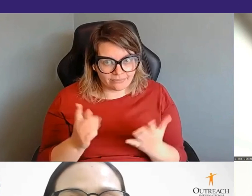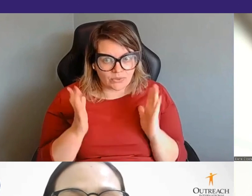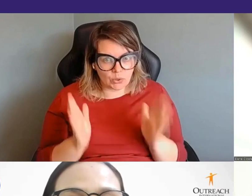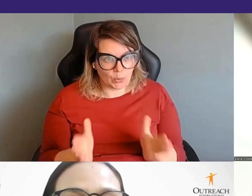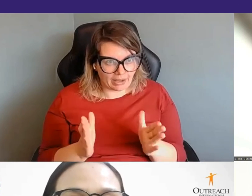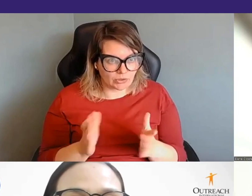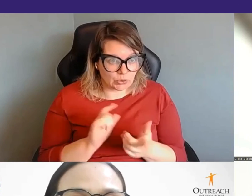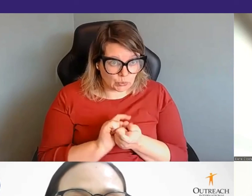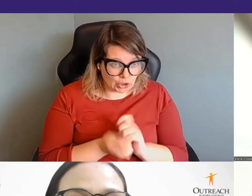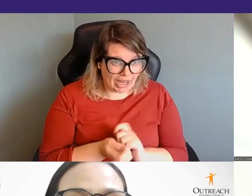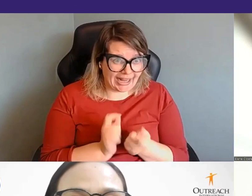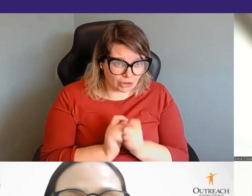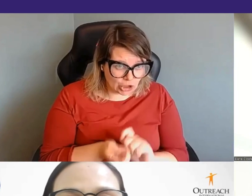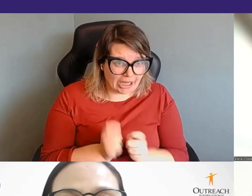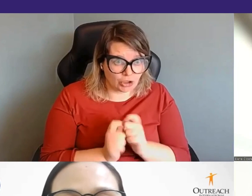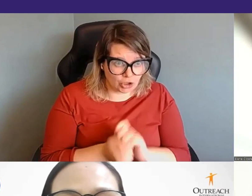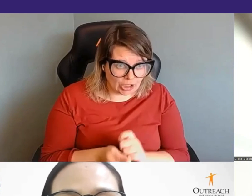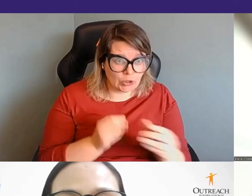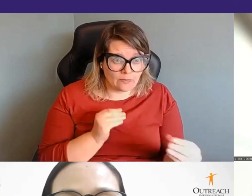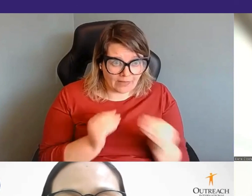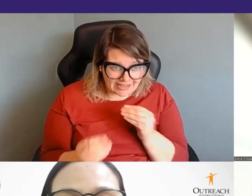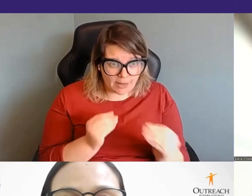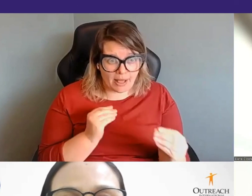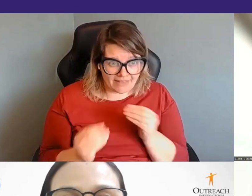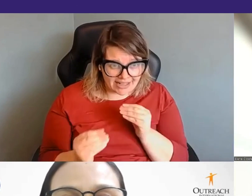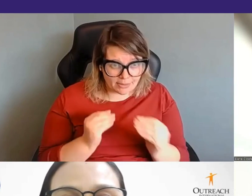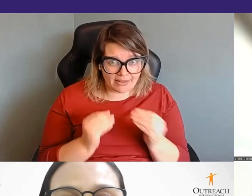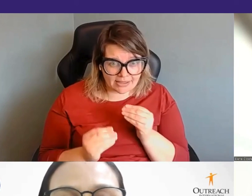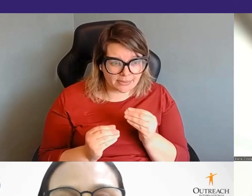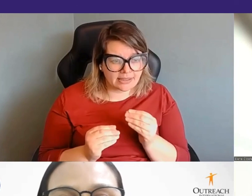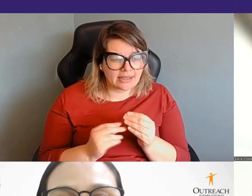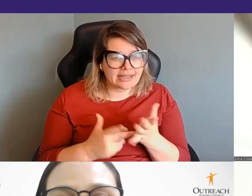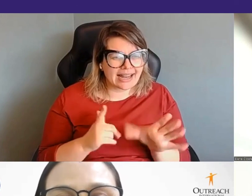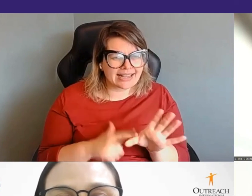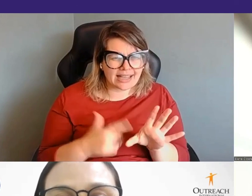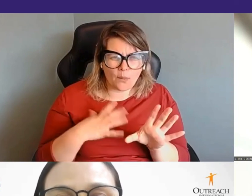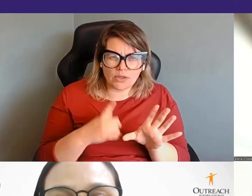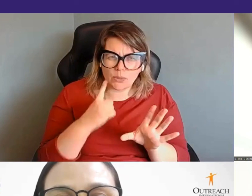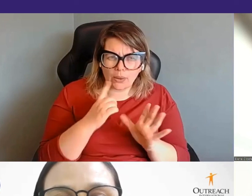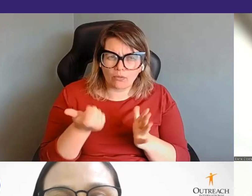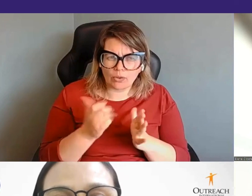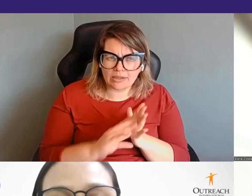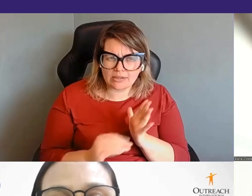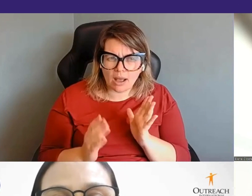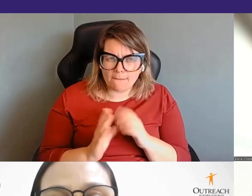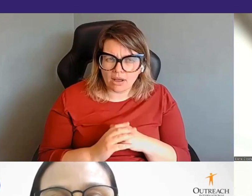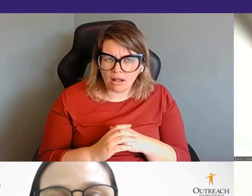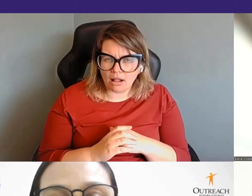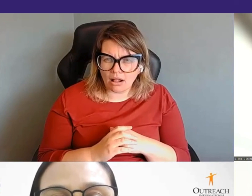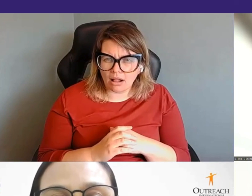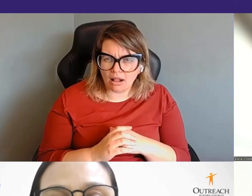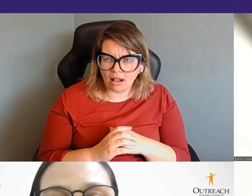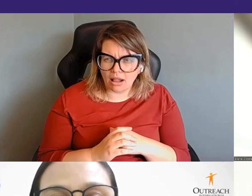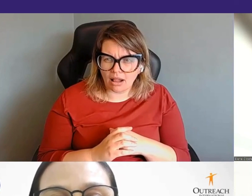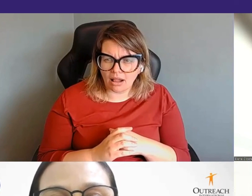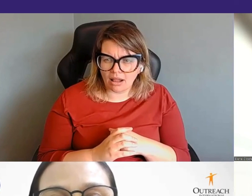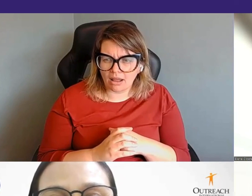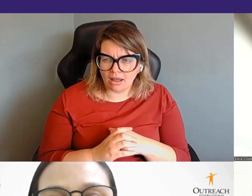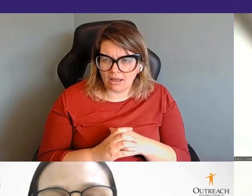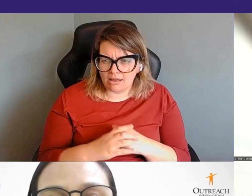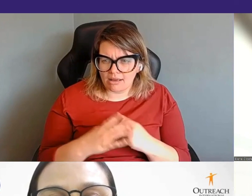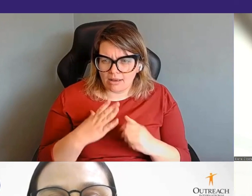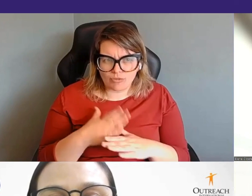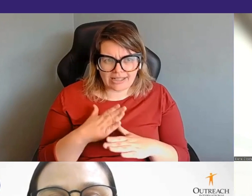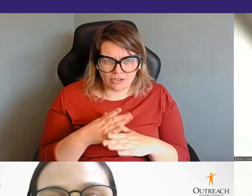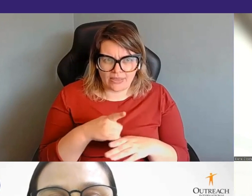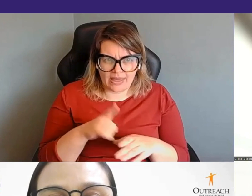pivot. Nancy, I'm trying to think of an example. Our practitioners would know even more